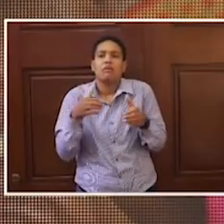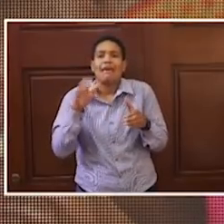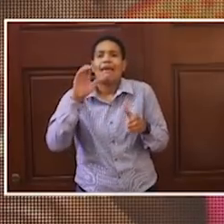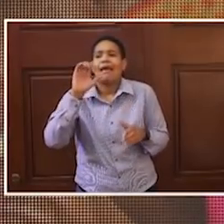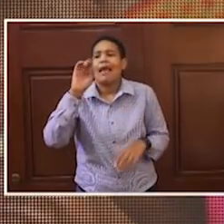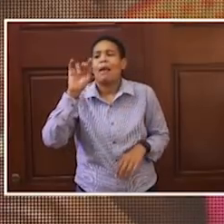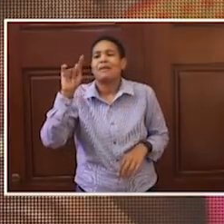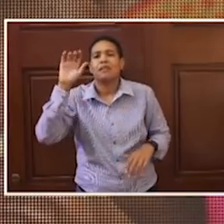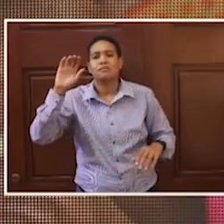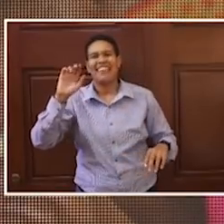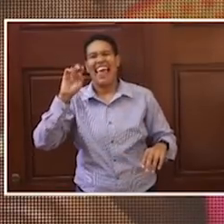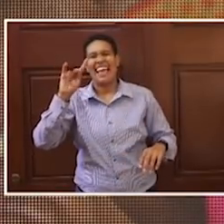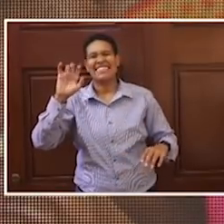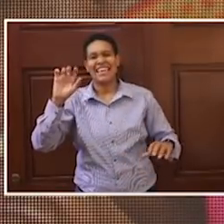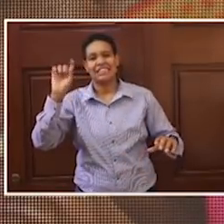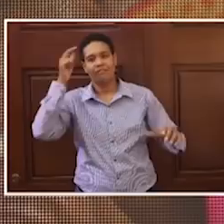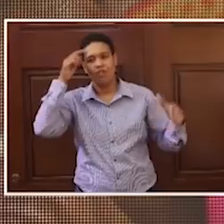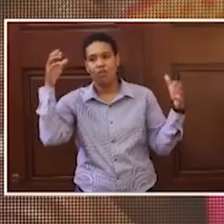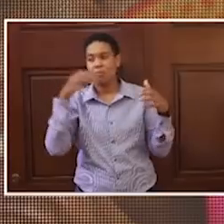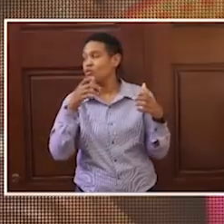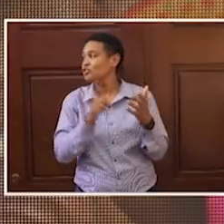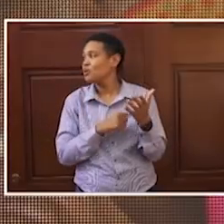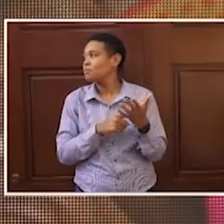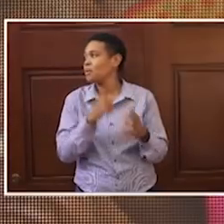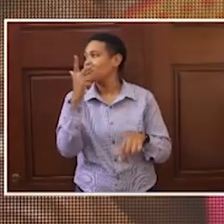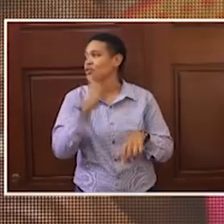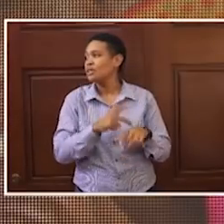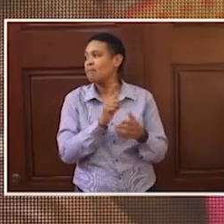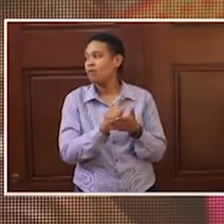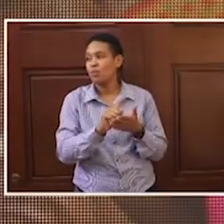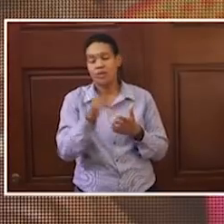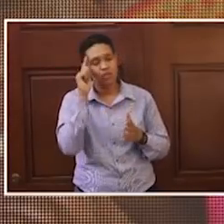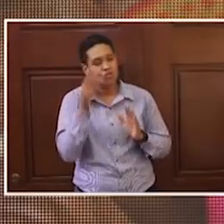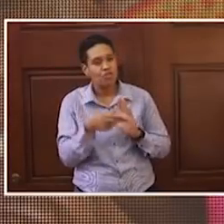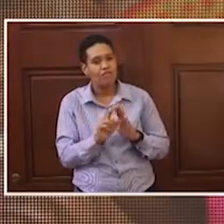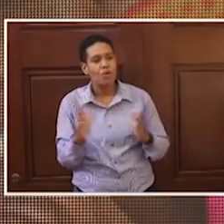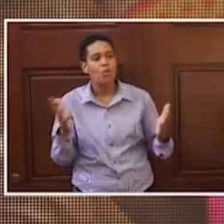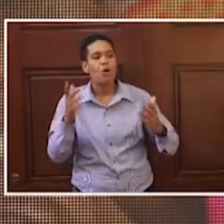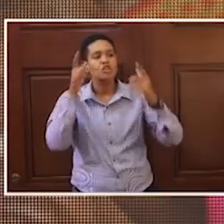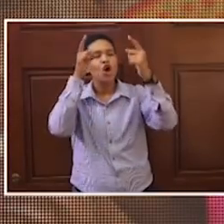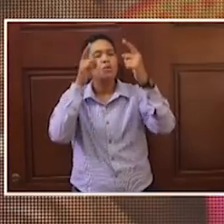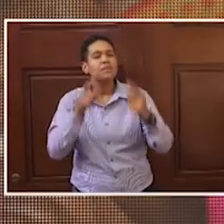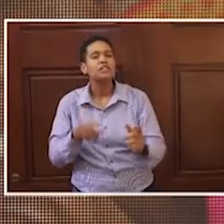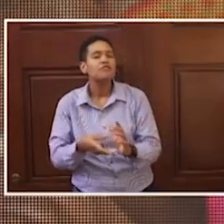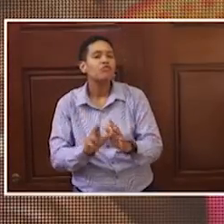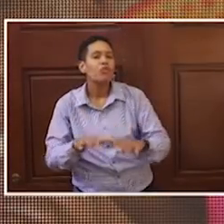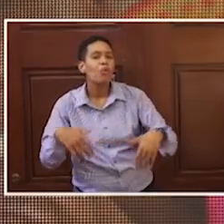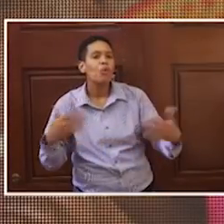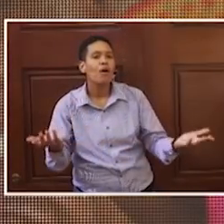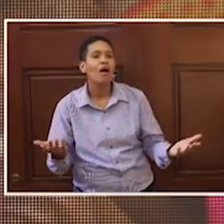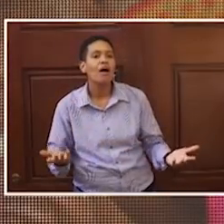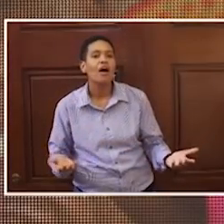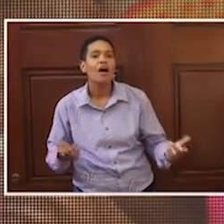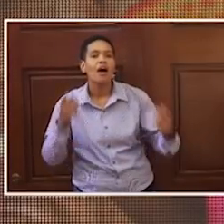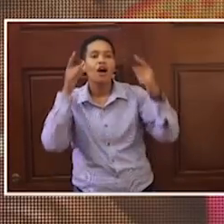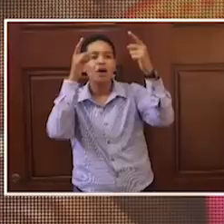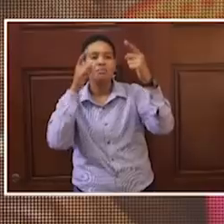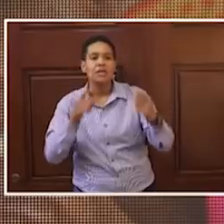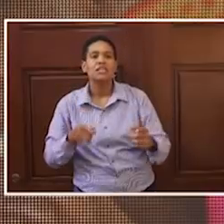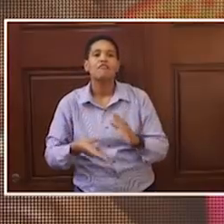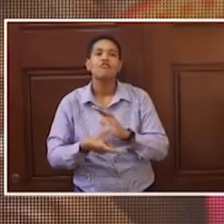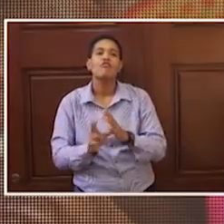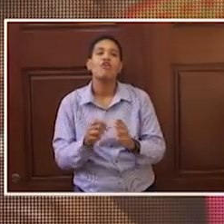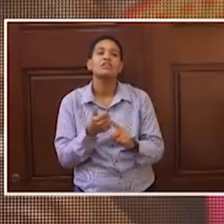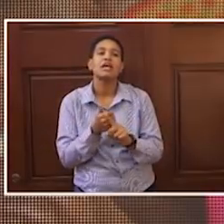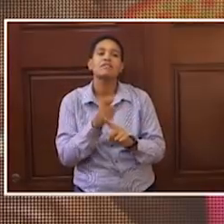sometimes even 3 times for the week, to review. What is the objective of the review? The objective of the review is